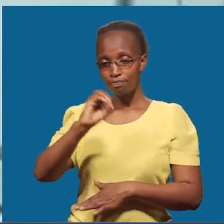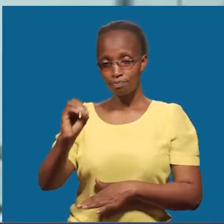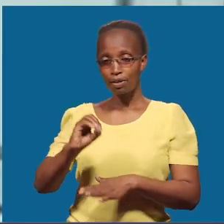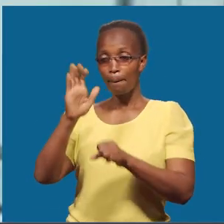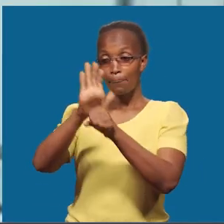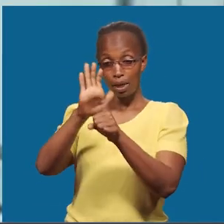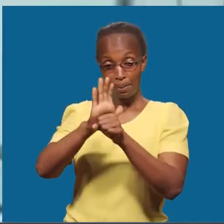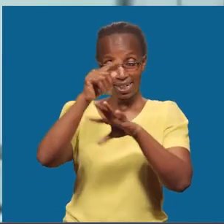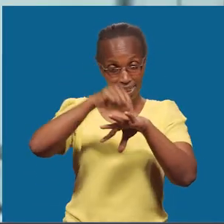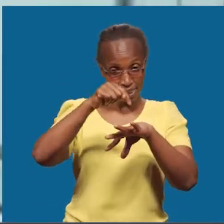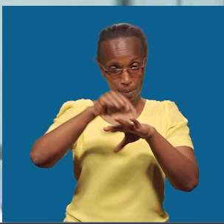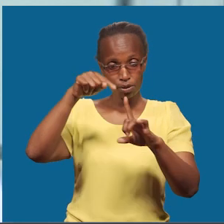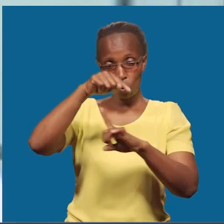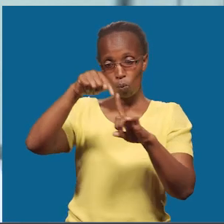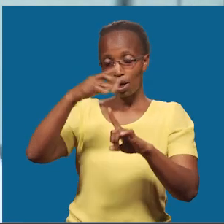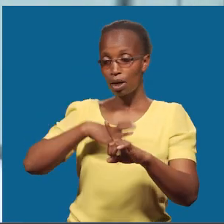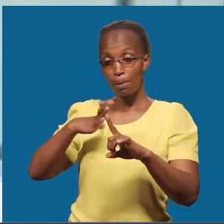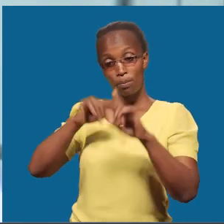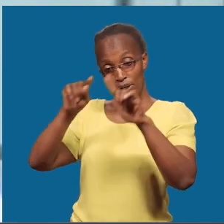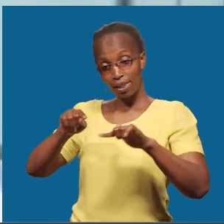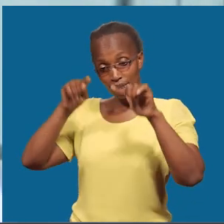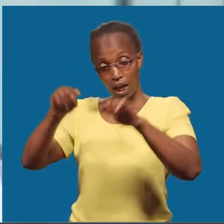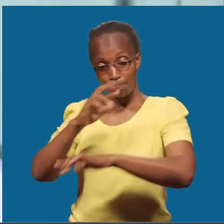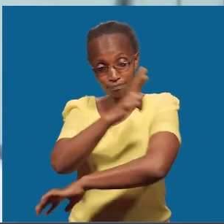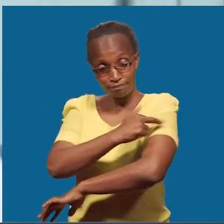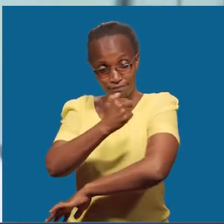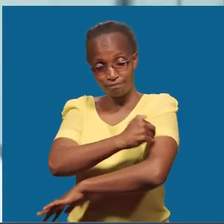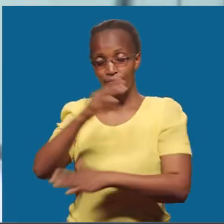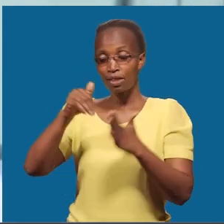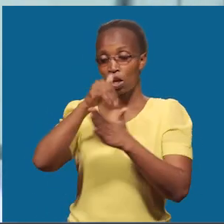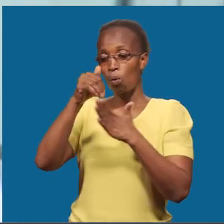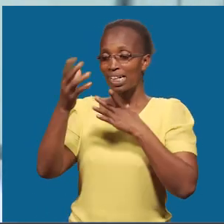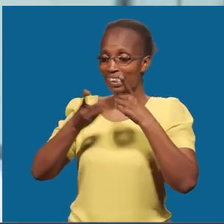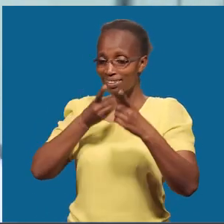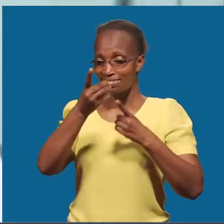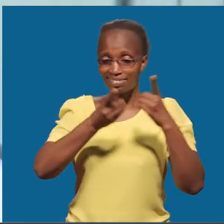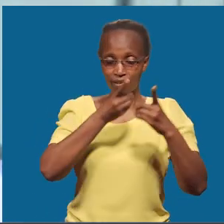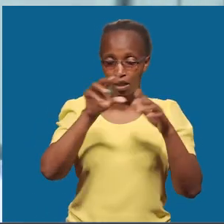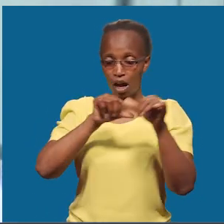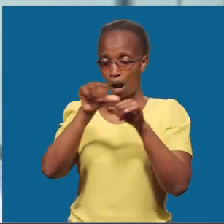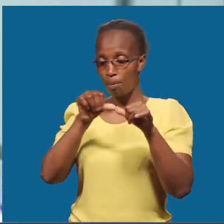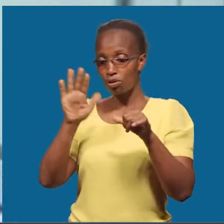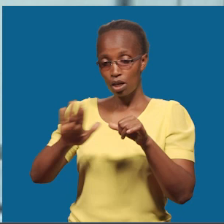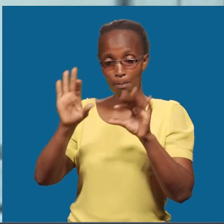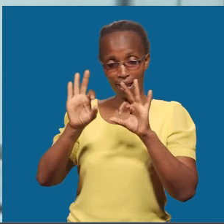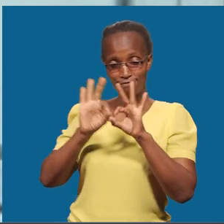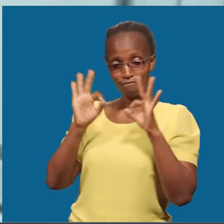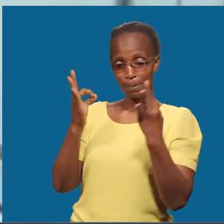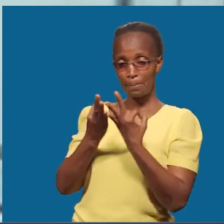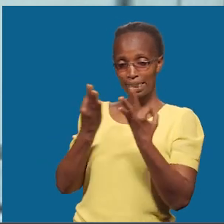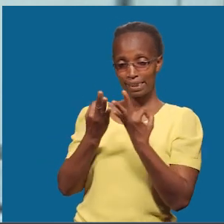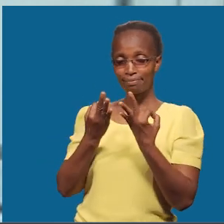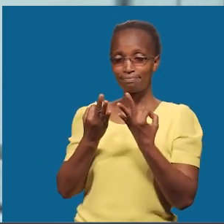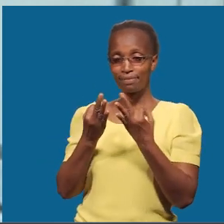the time when they come to the facility, they really talked about all them being rejected in the society. And this one has